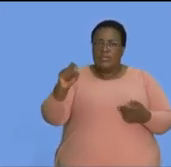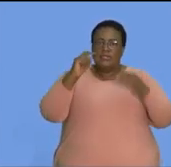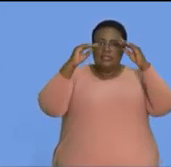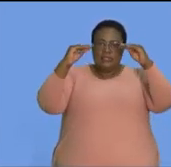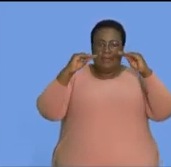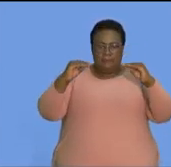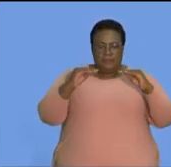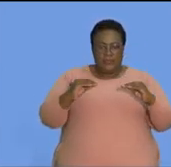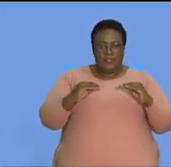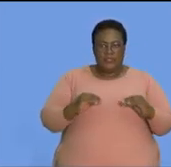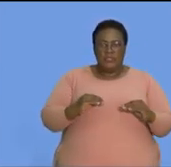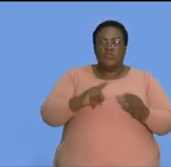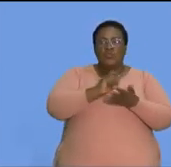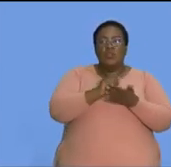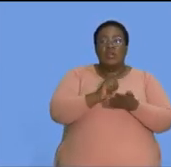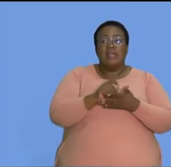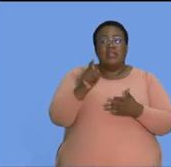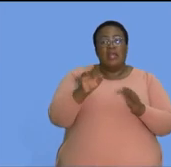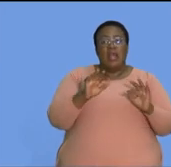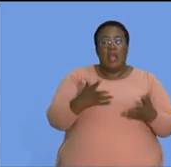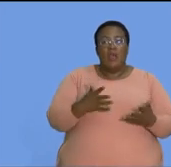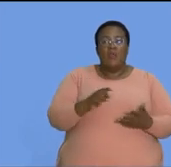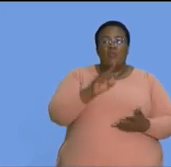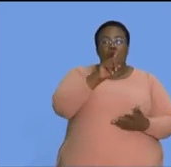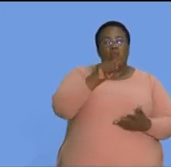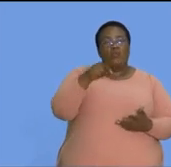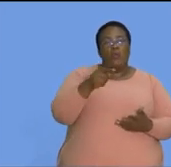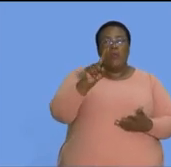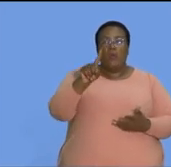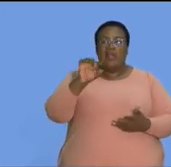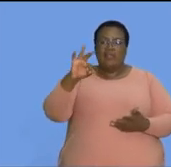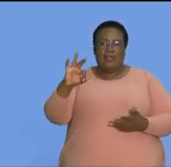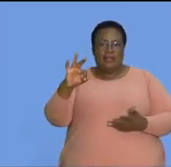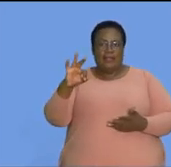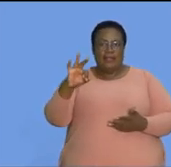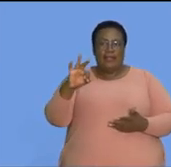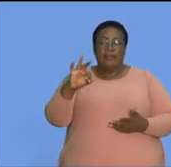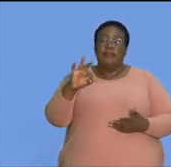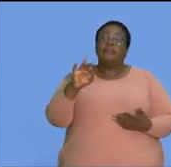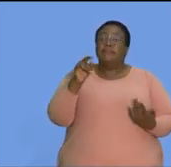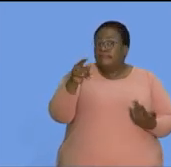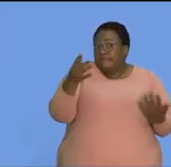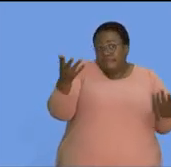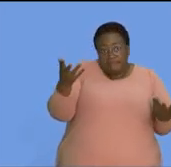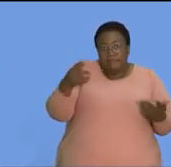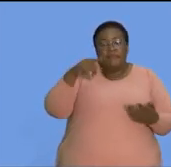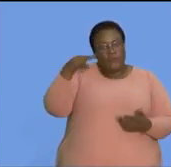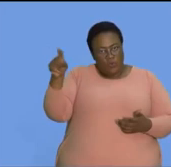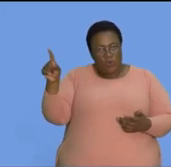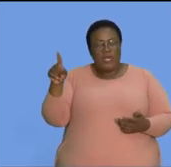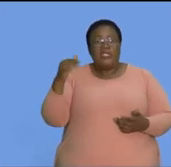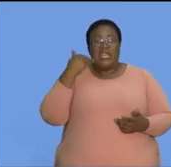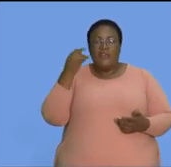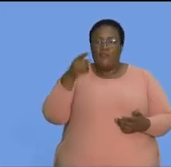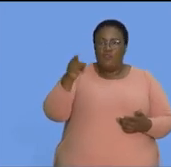our steps, we then write this as 1,13, which is not incorrect, because that's what it is